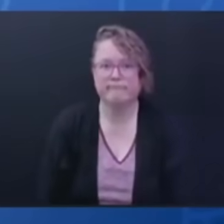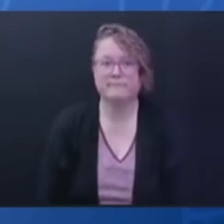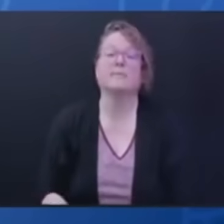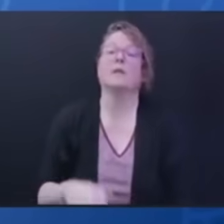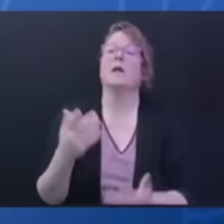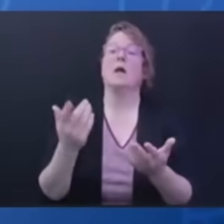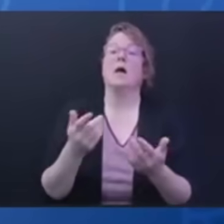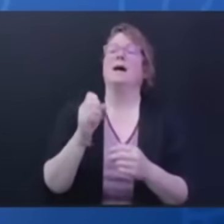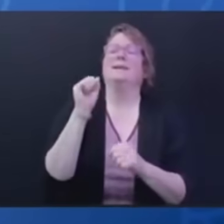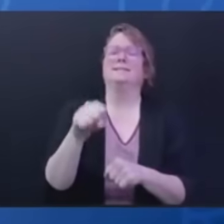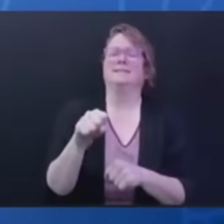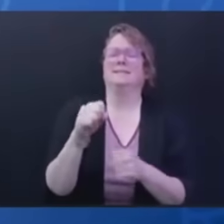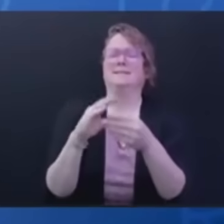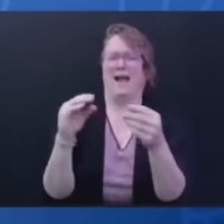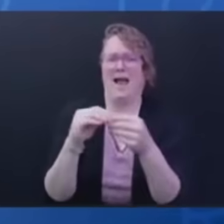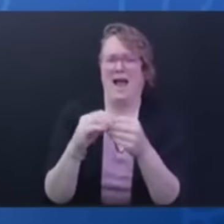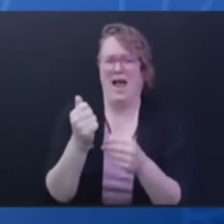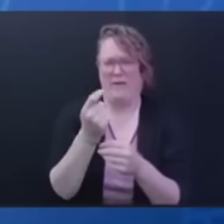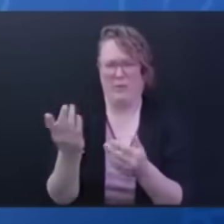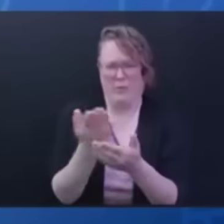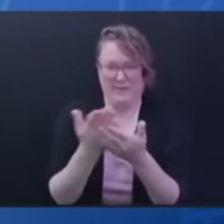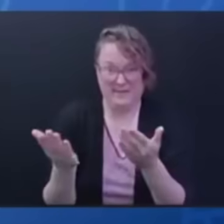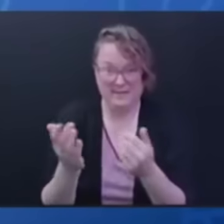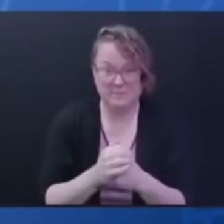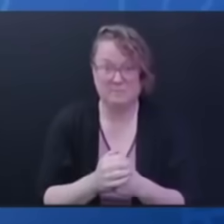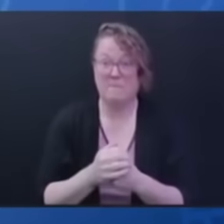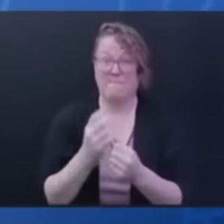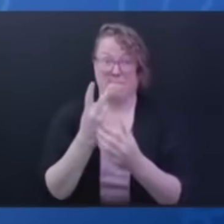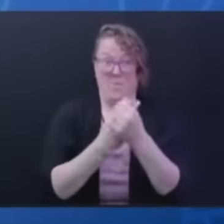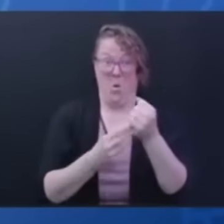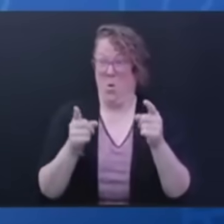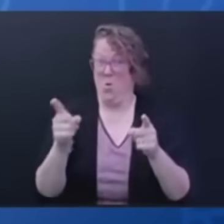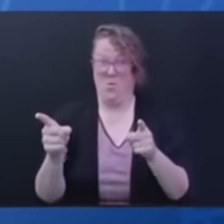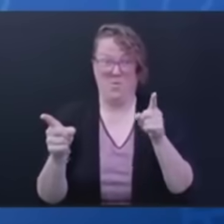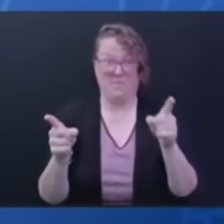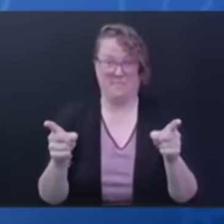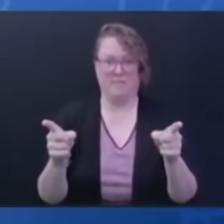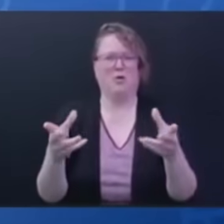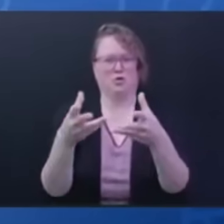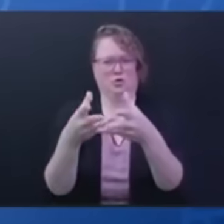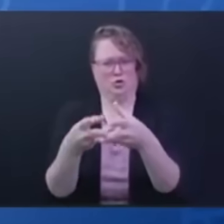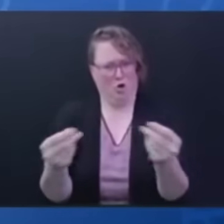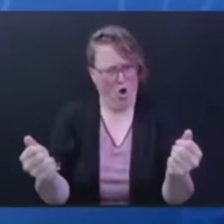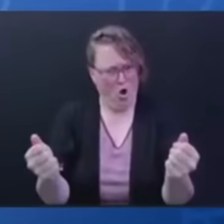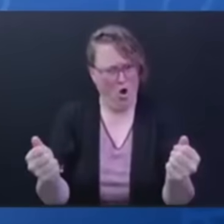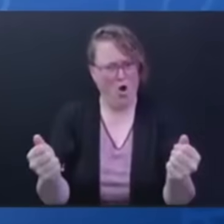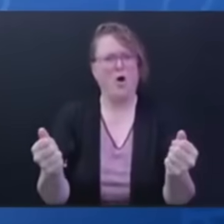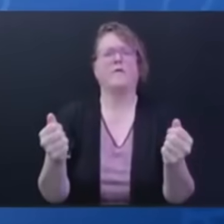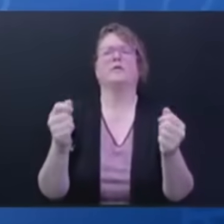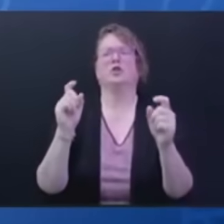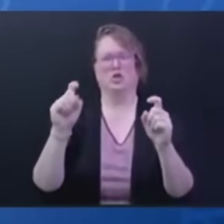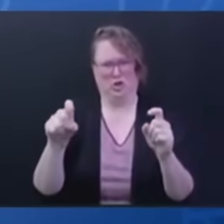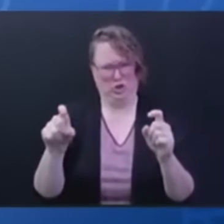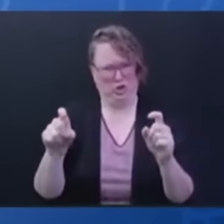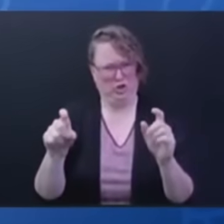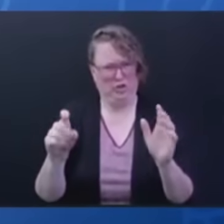to urge India and Pakistan to work towards a responsible solution in this, and we've been saying that certainly from the beginning.